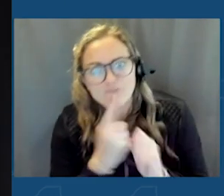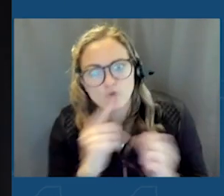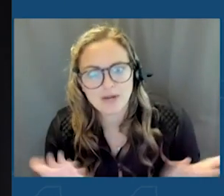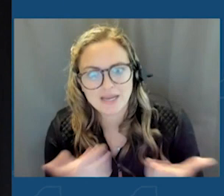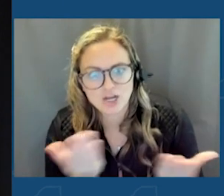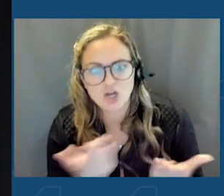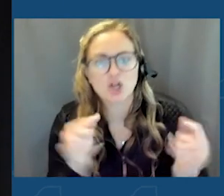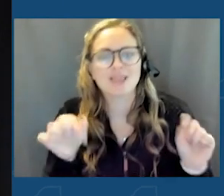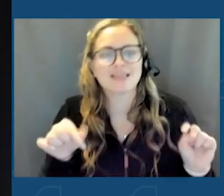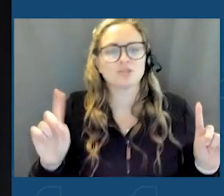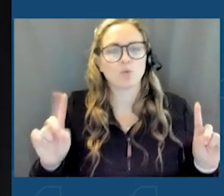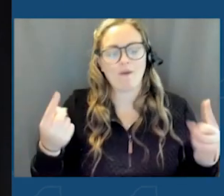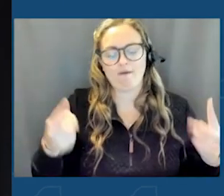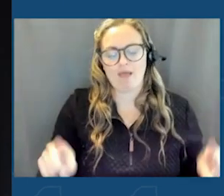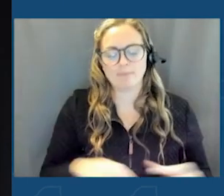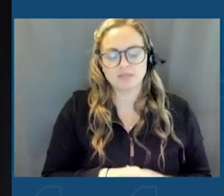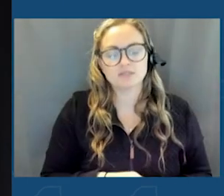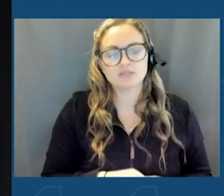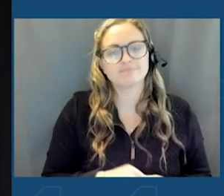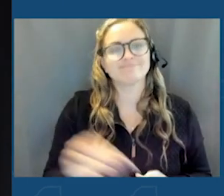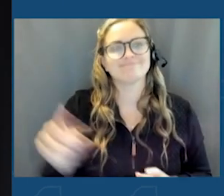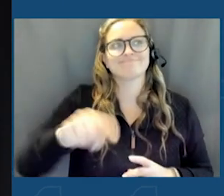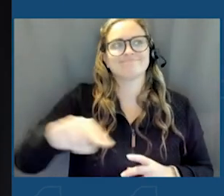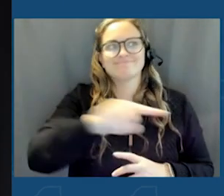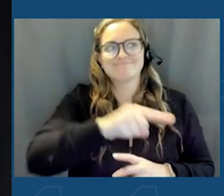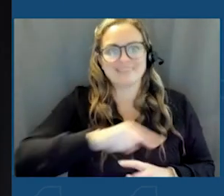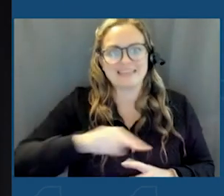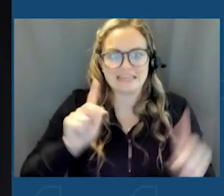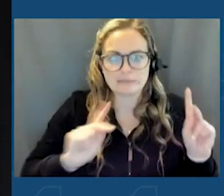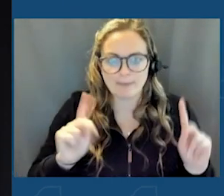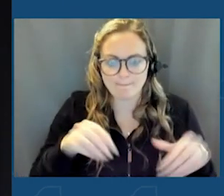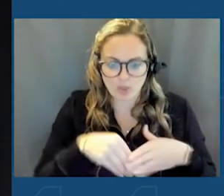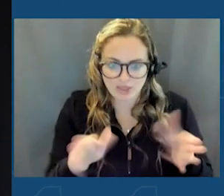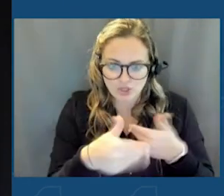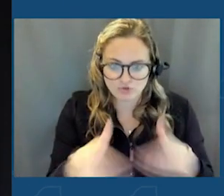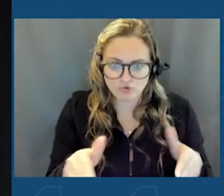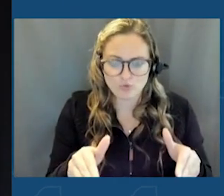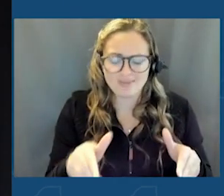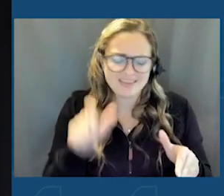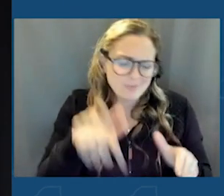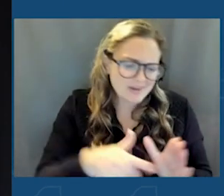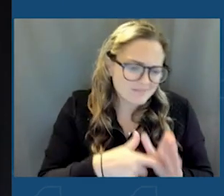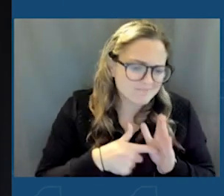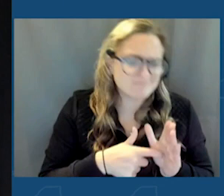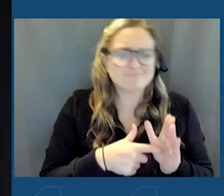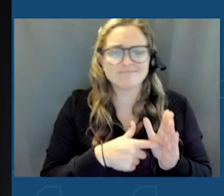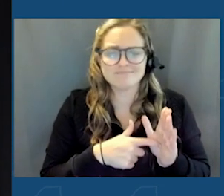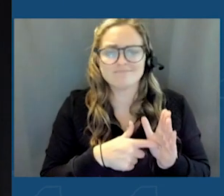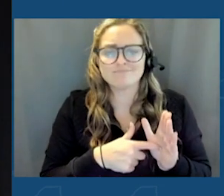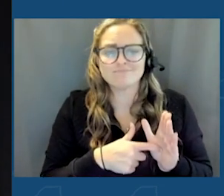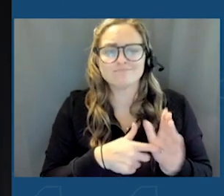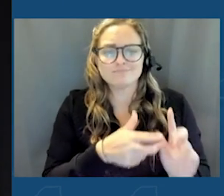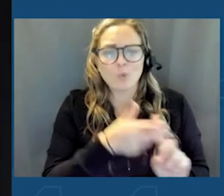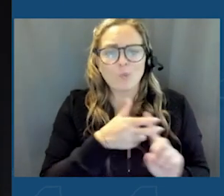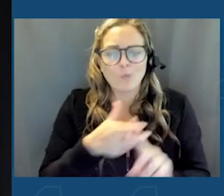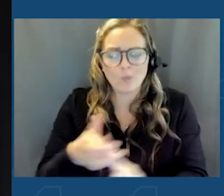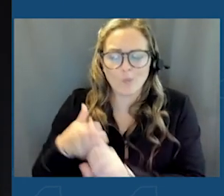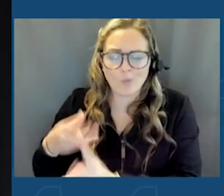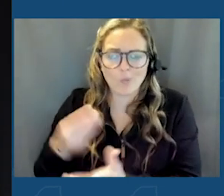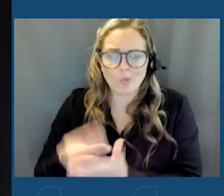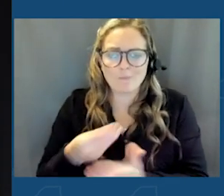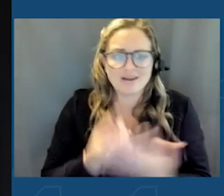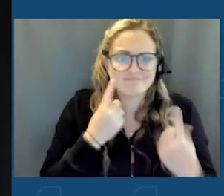is where it happens. These are the people in this room that are needed to pull all this incredible money across the finish line